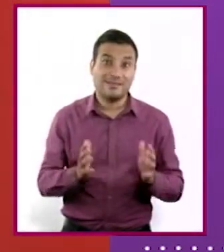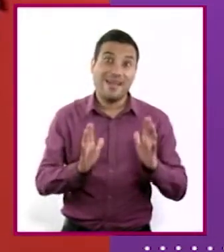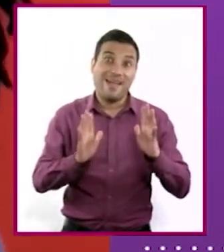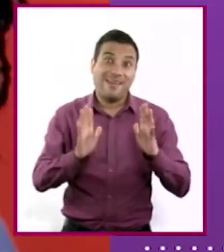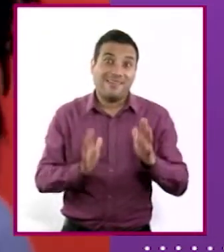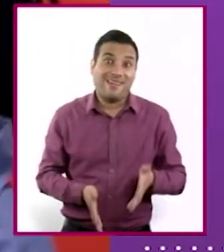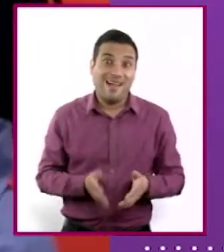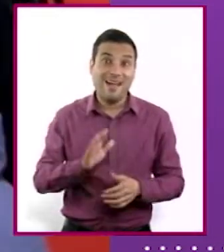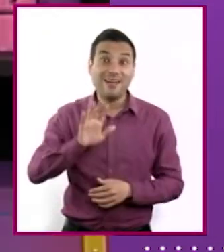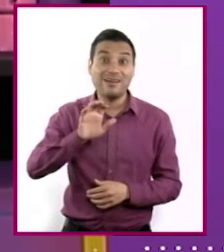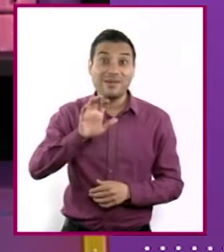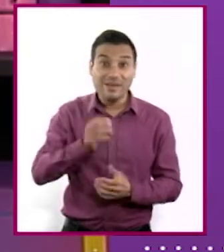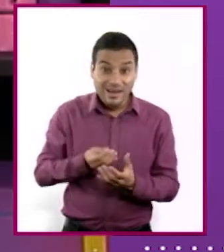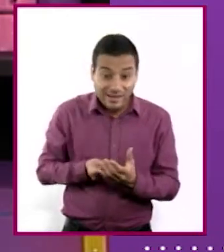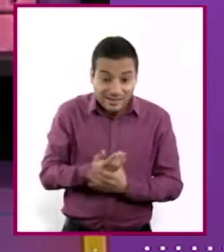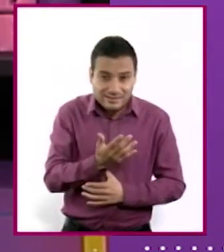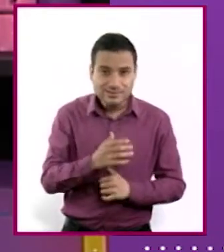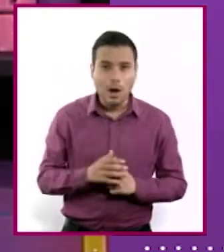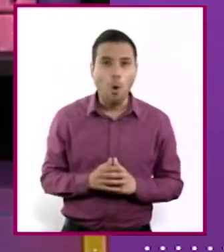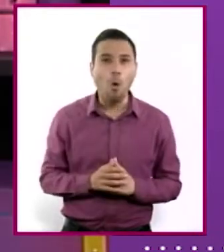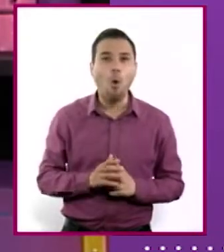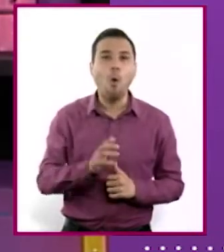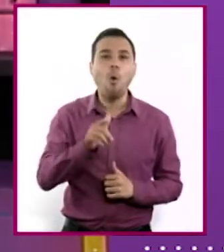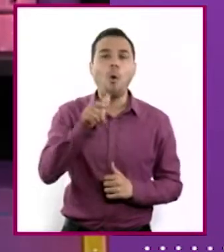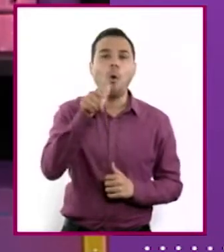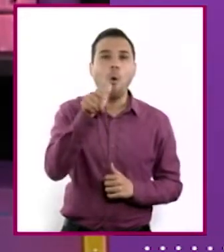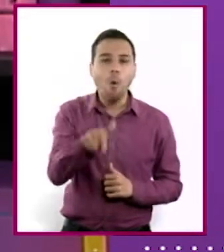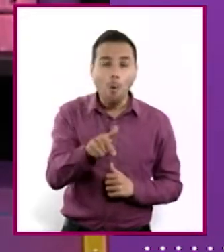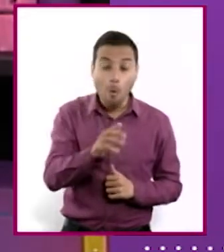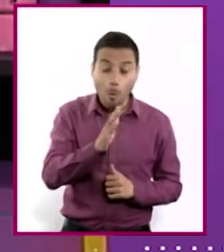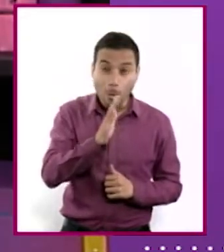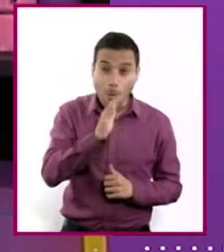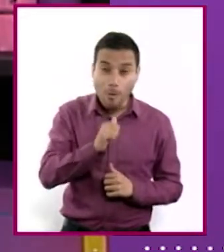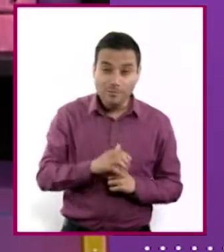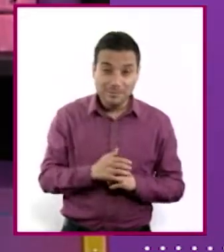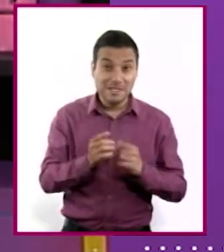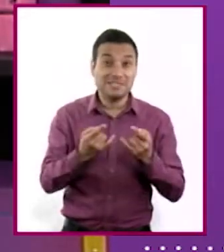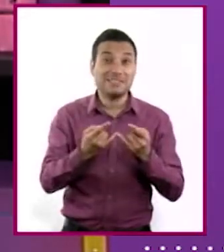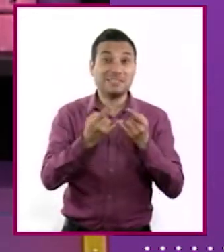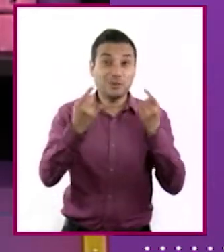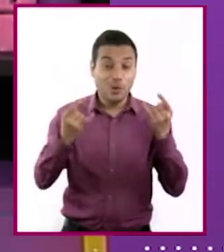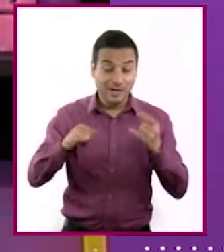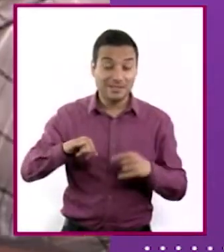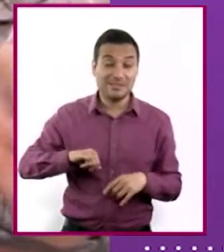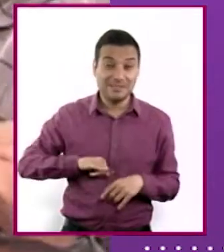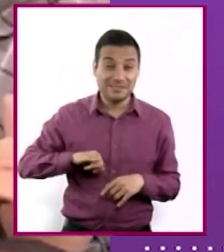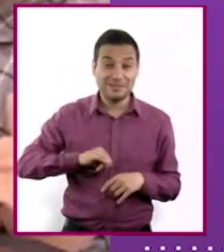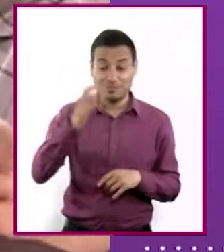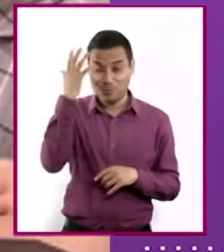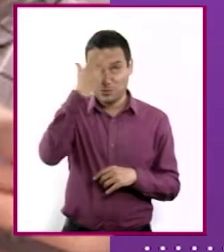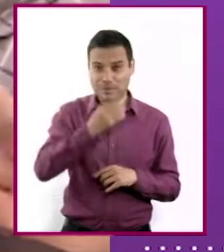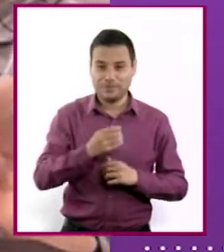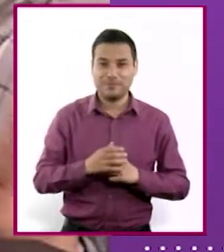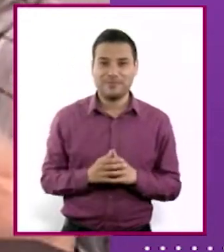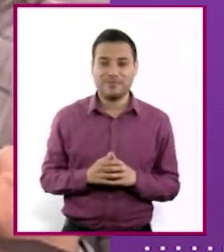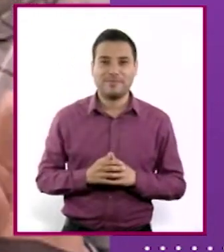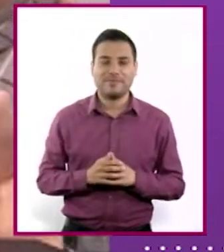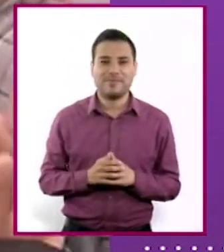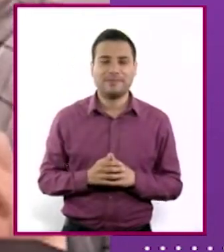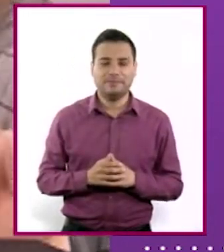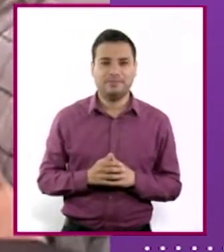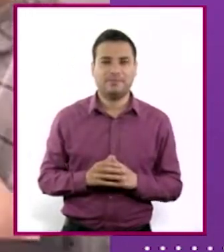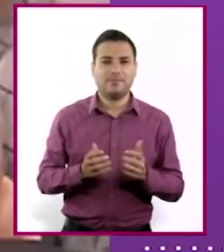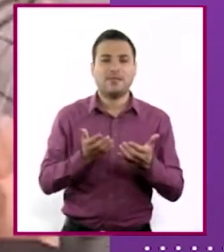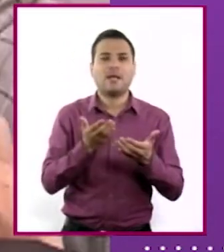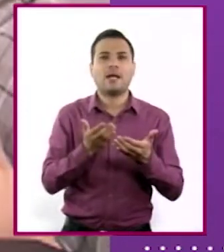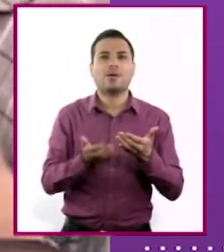during that night. There, you see? That was something beautiful. Okay, let's organize a contest